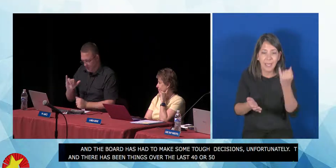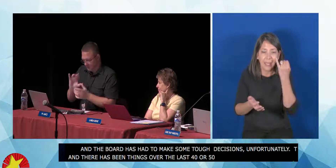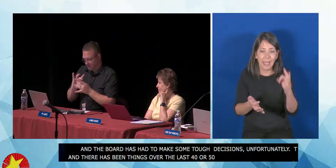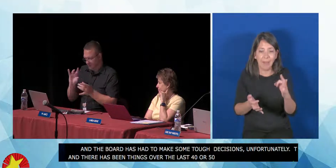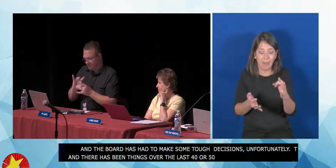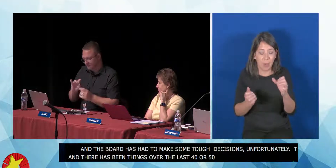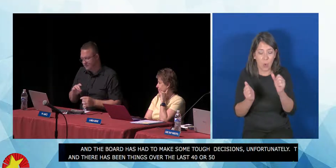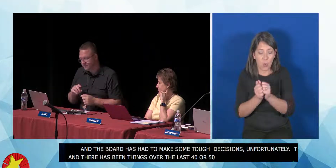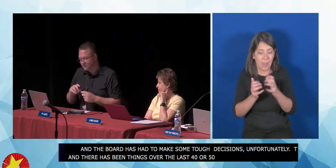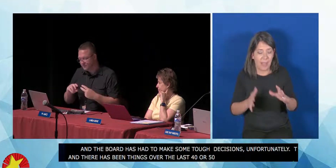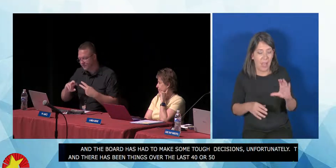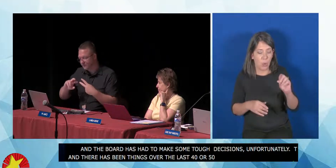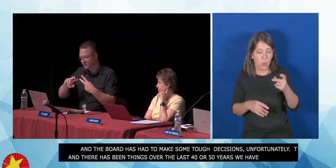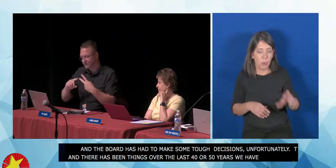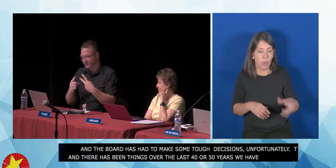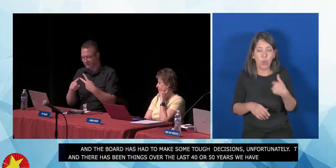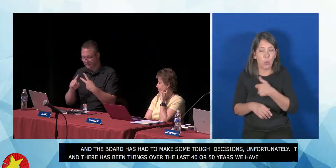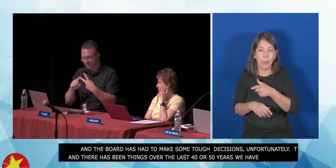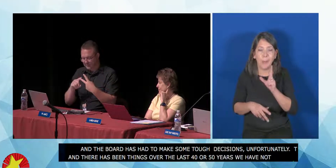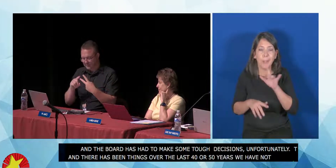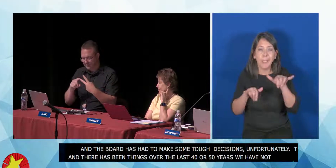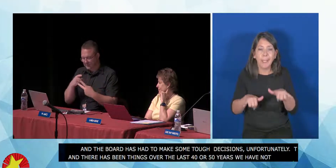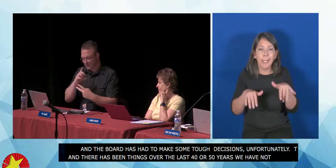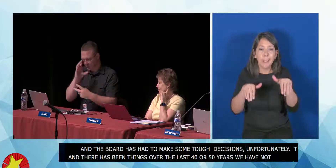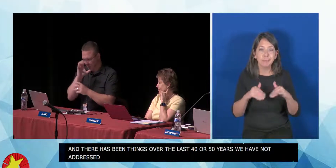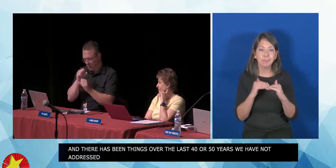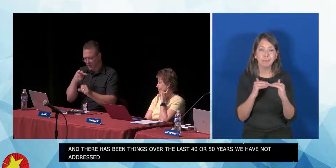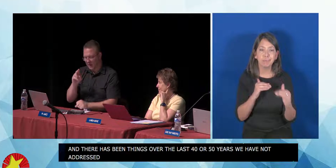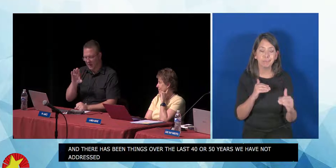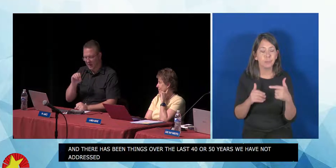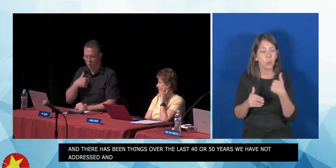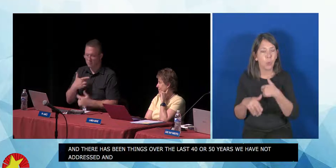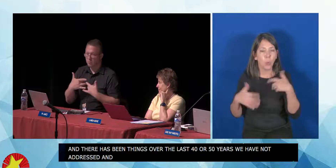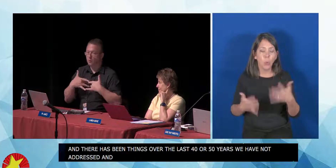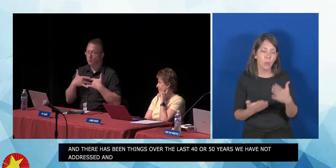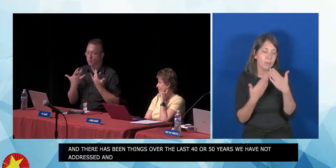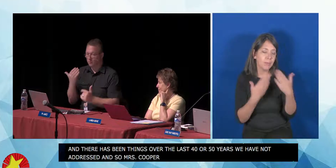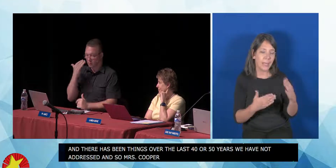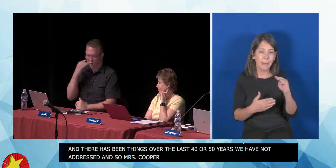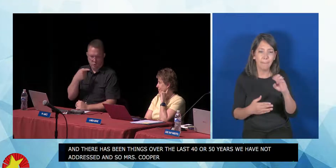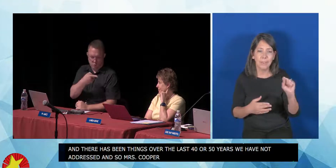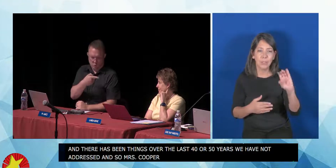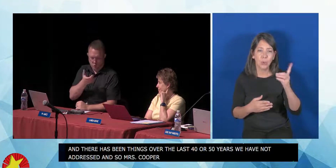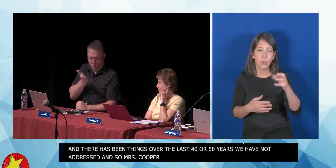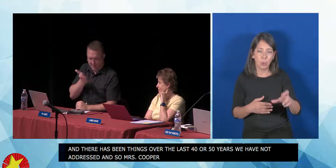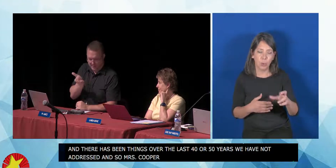without you here. So I appreciate your work, and I wanted to make that comment.